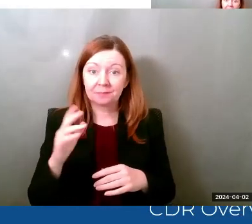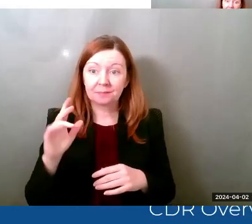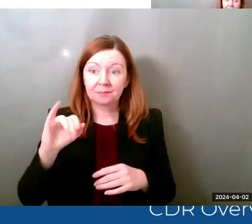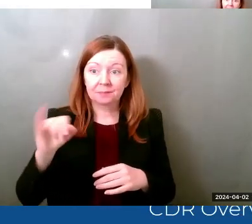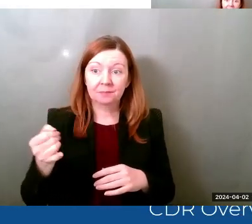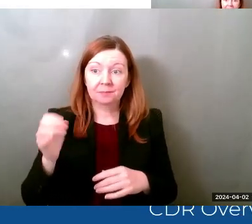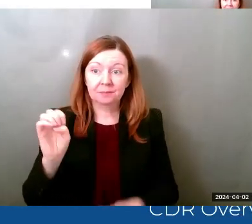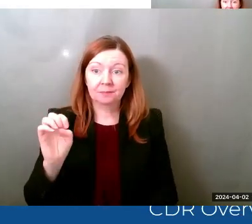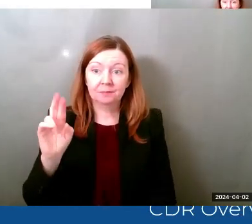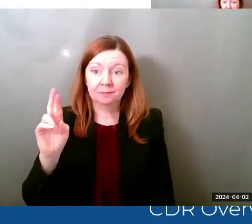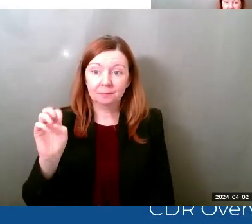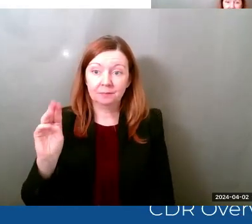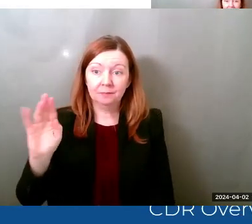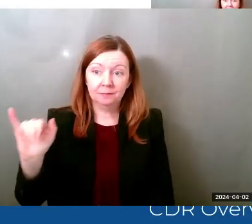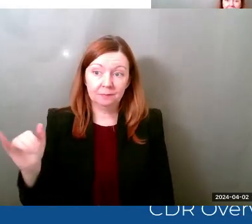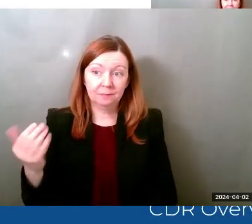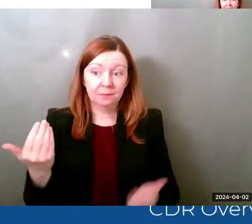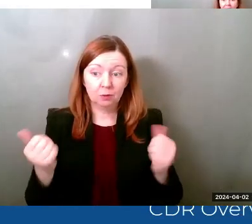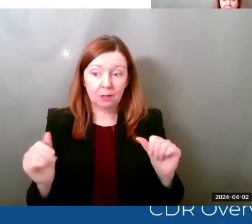Jeremy again. Mm-hmm.